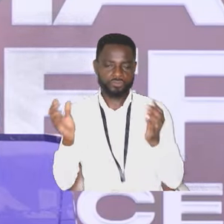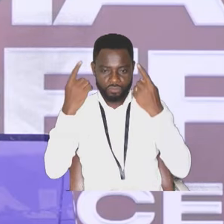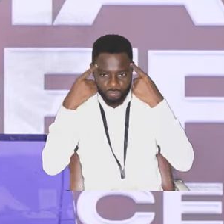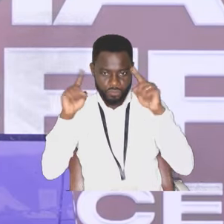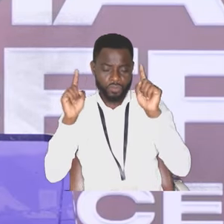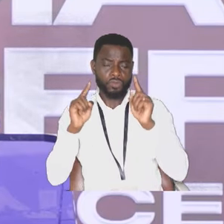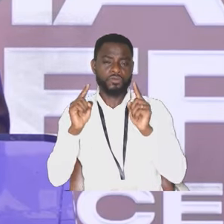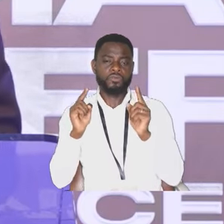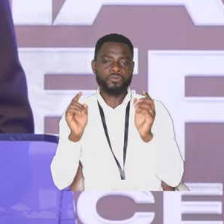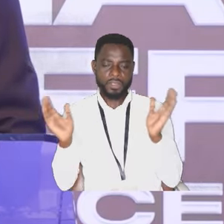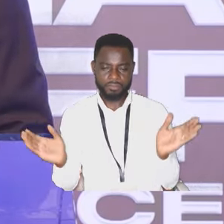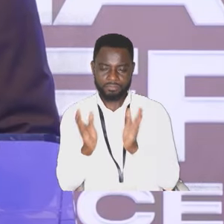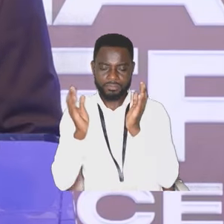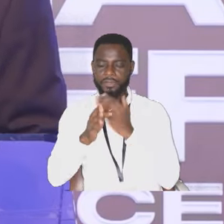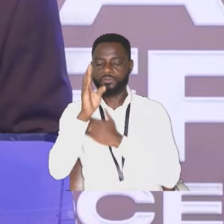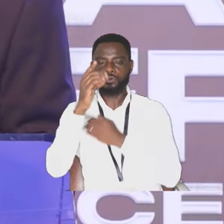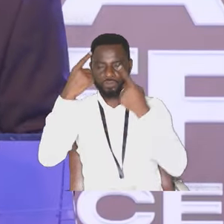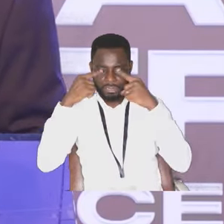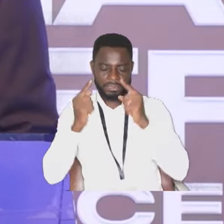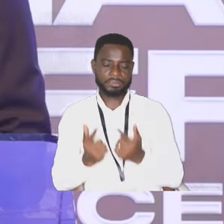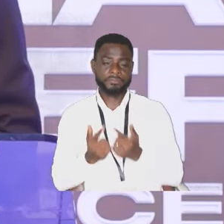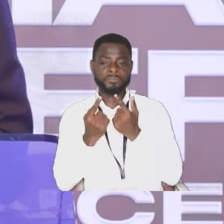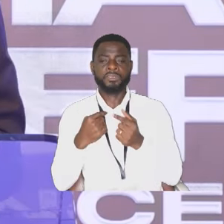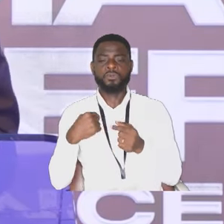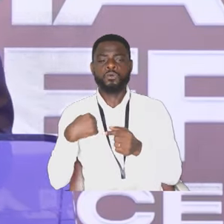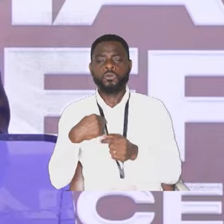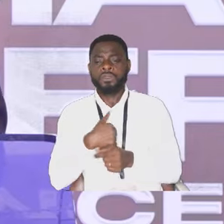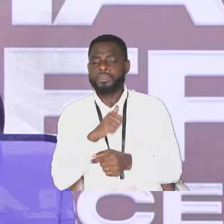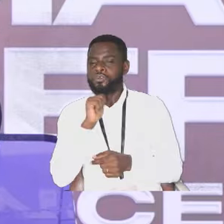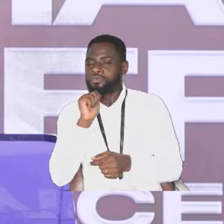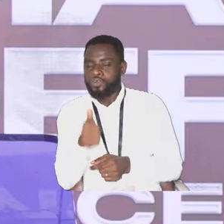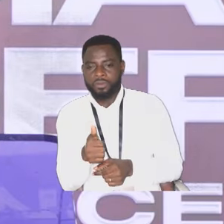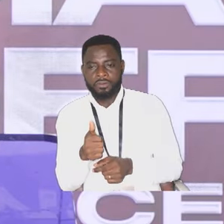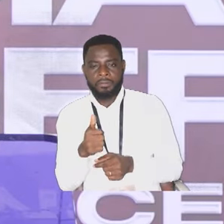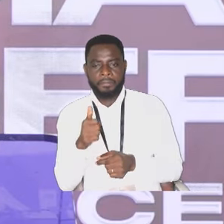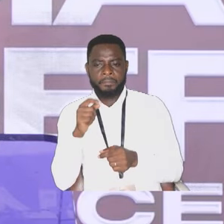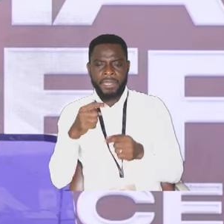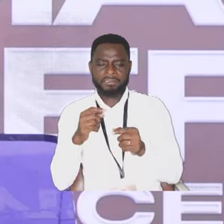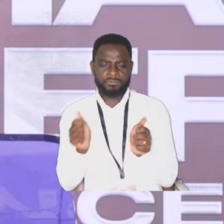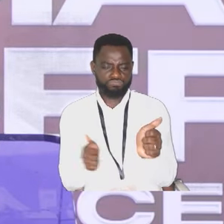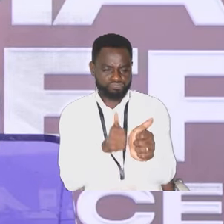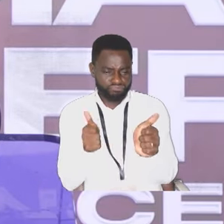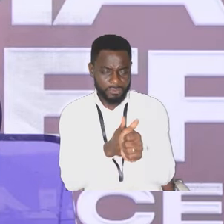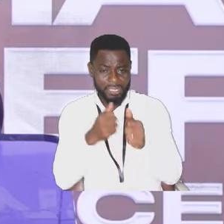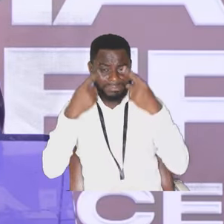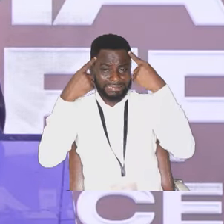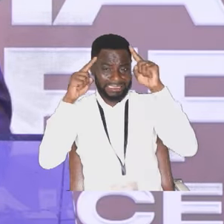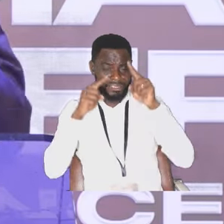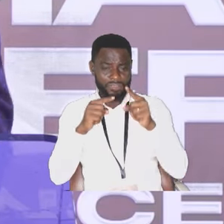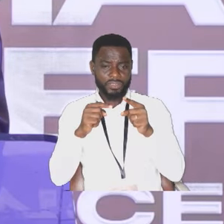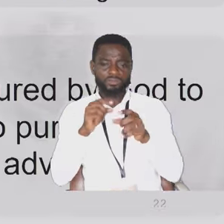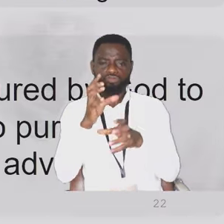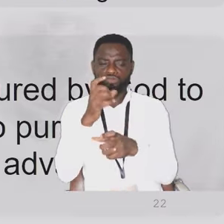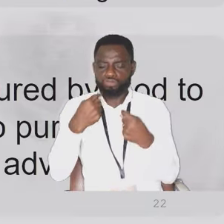favored by God to succeed in life. We do not have to pursue success by abusing others to